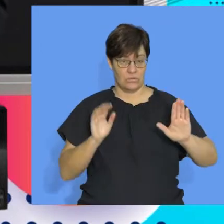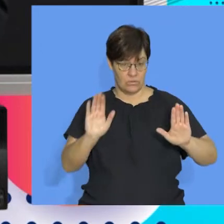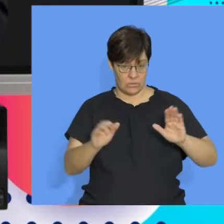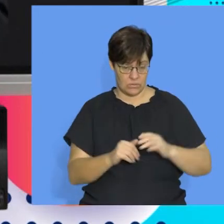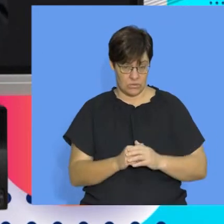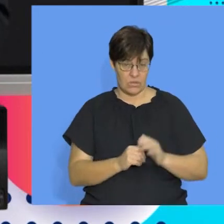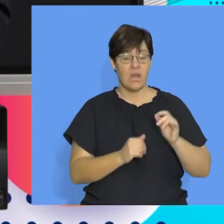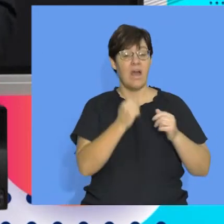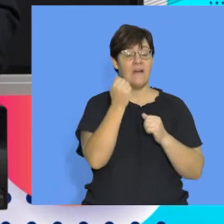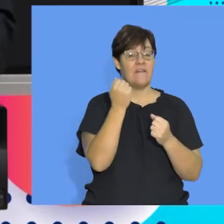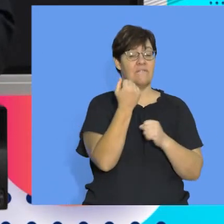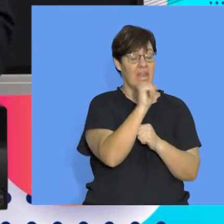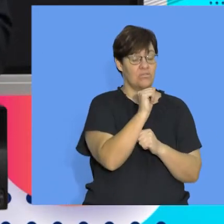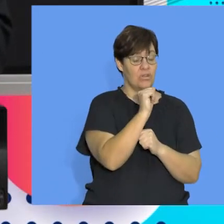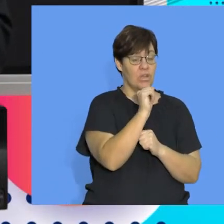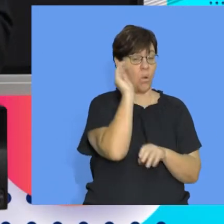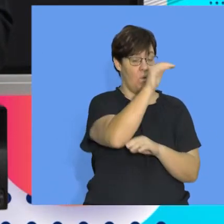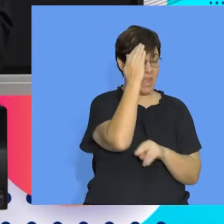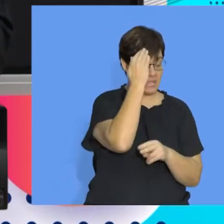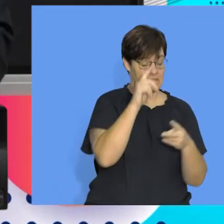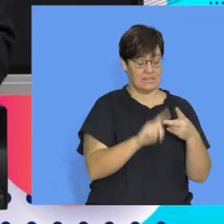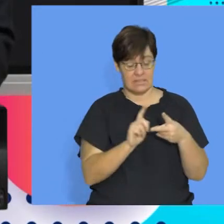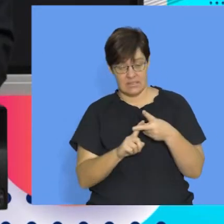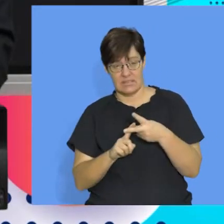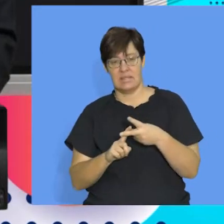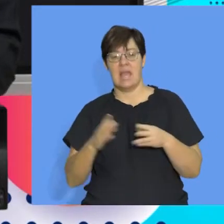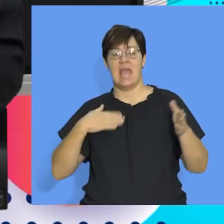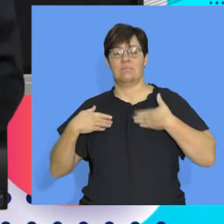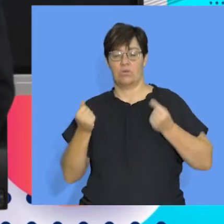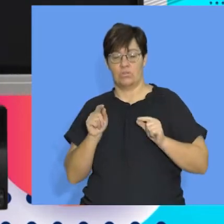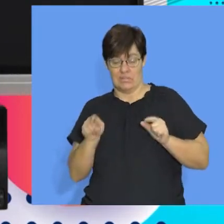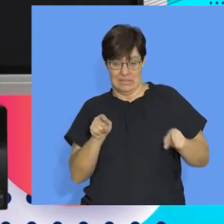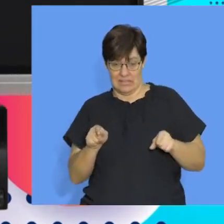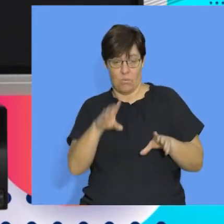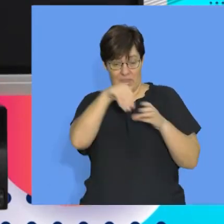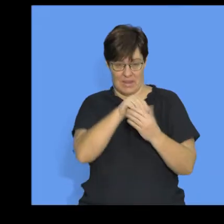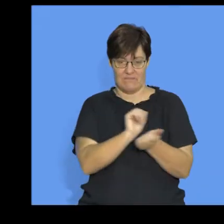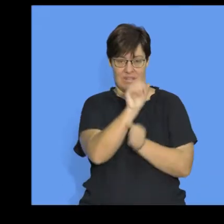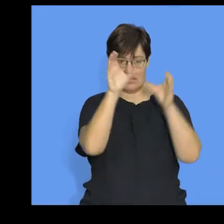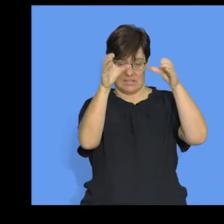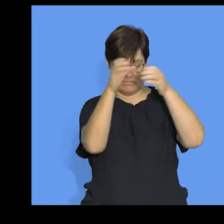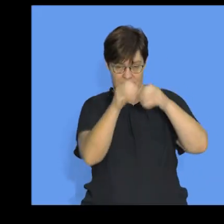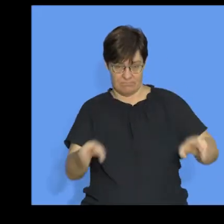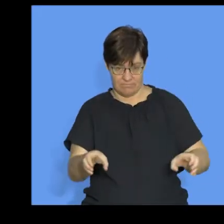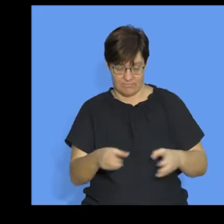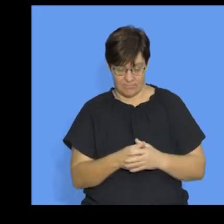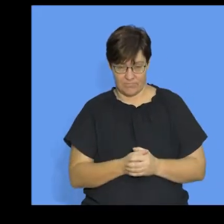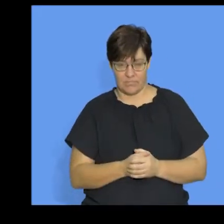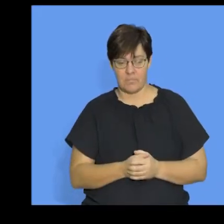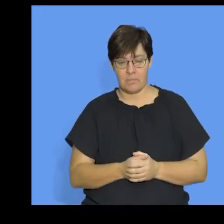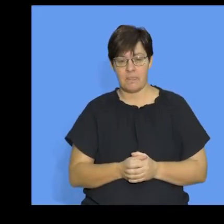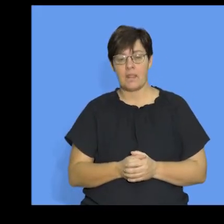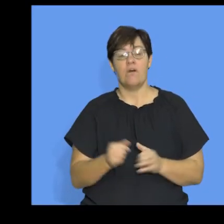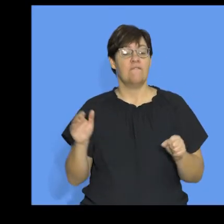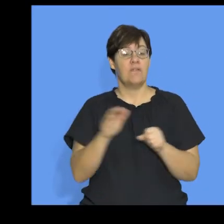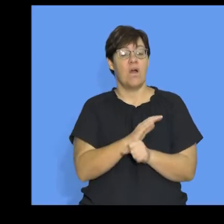your factory overheads and your admin cost. Okay. Now that we have our total fixed cost, the